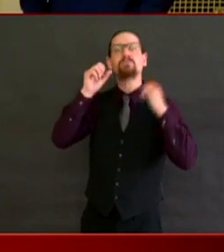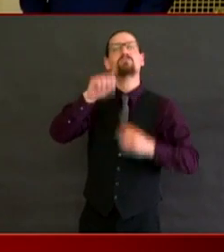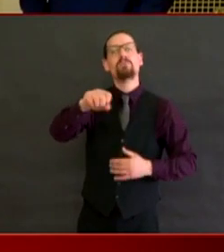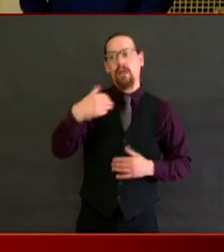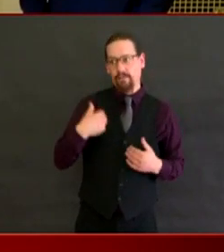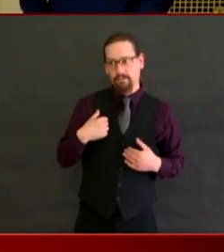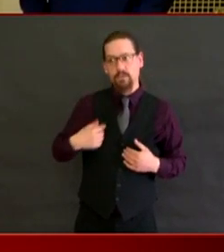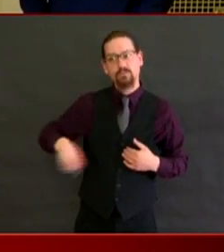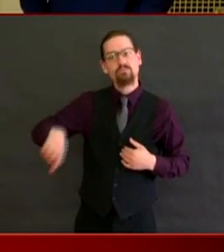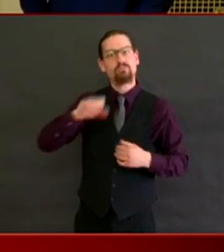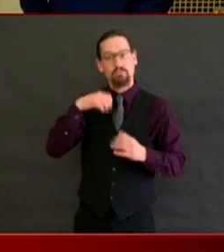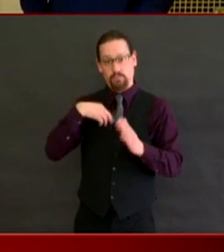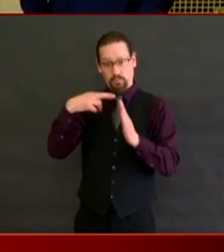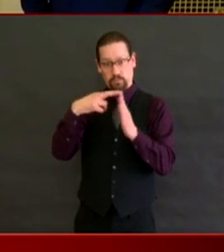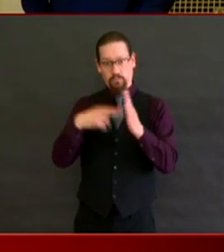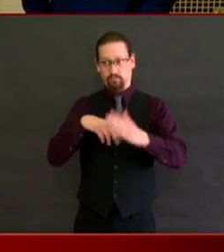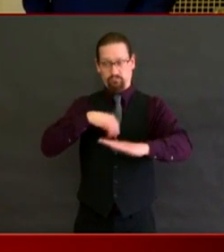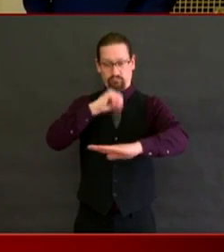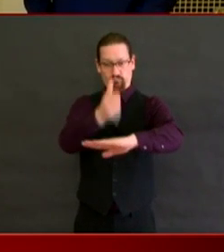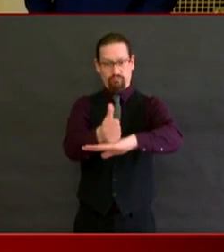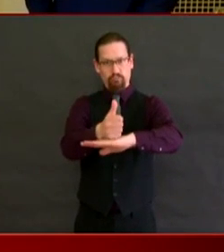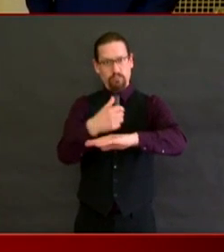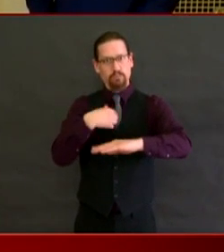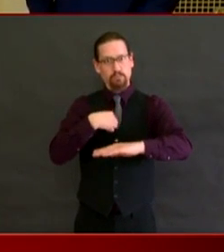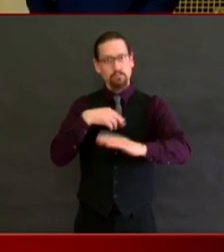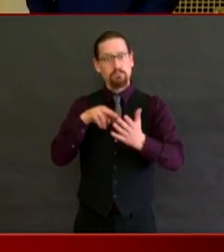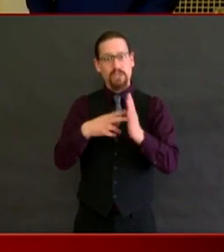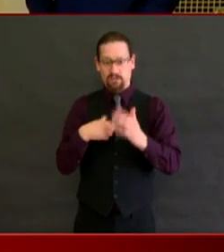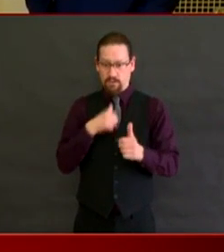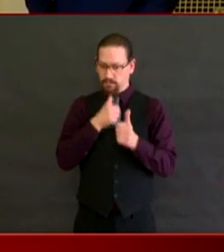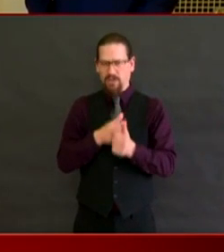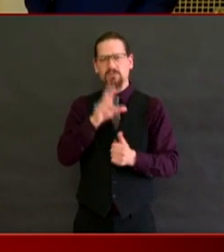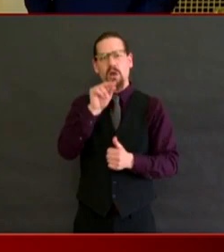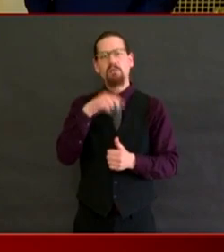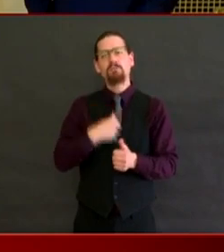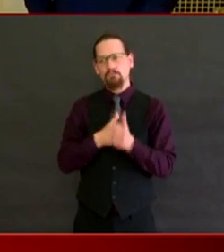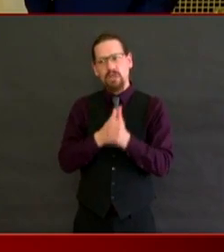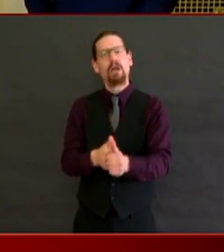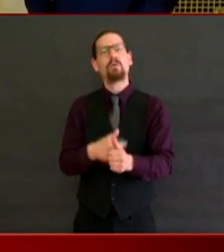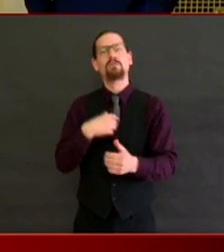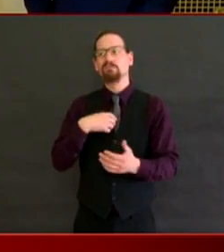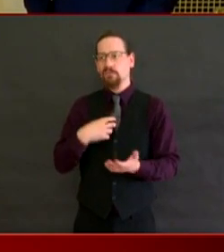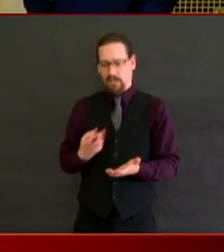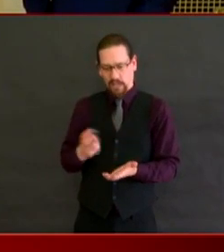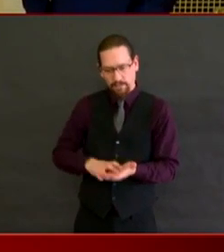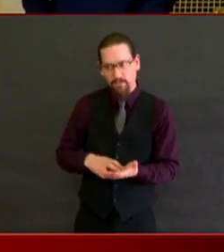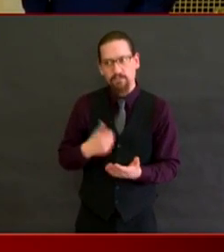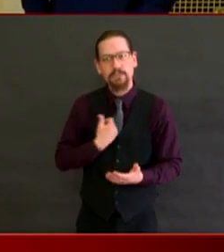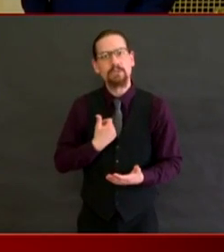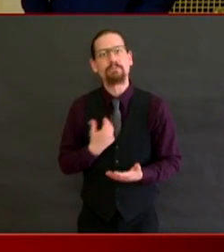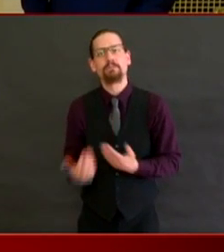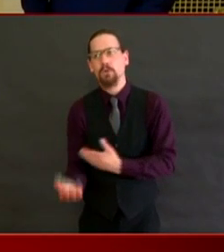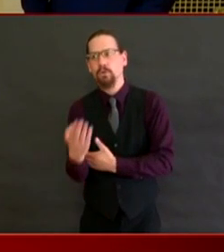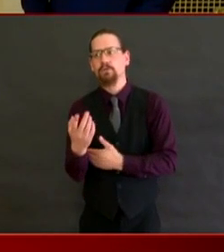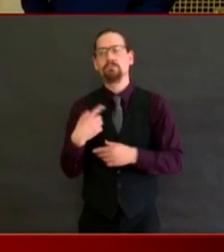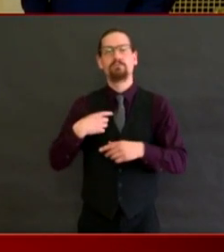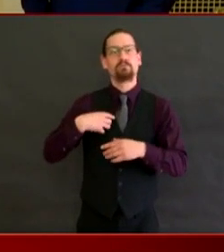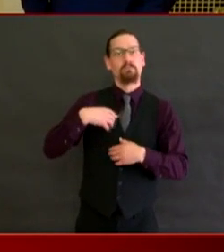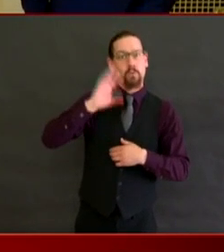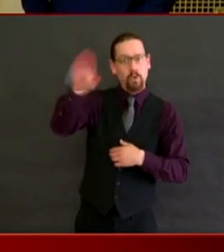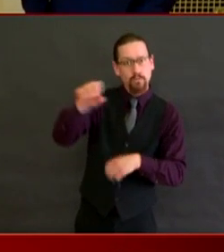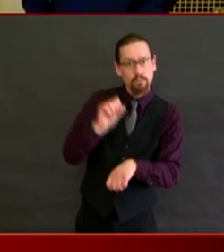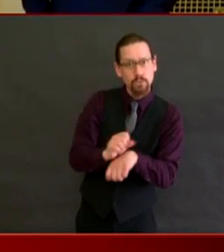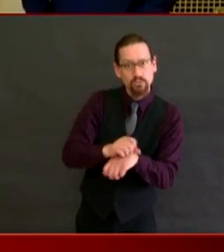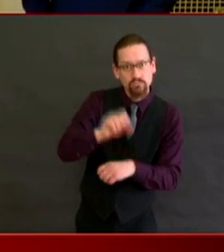but when we go to the grocery store, I go alone, I take one person, I stay far away from